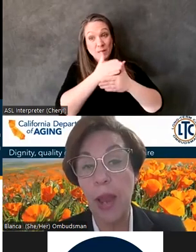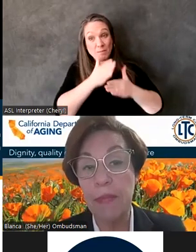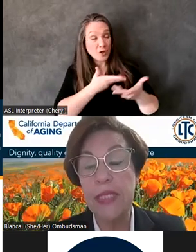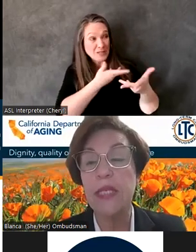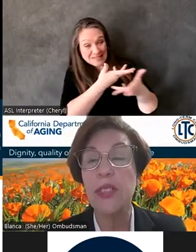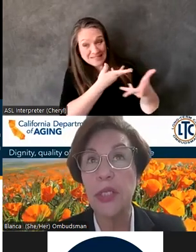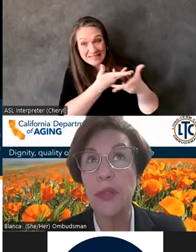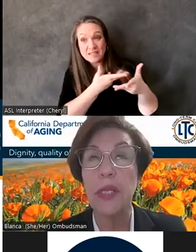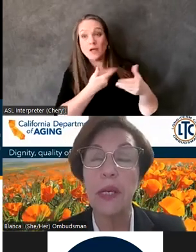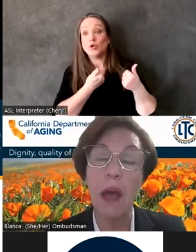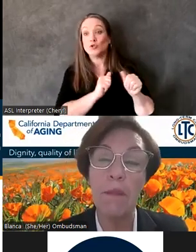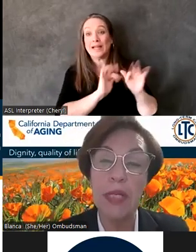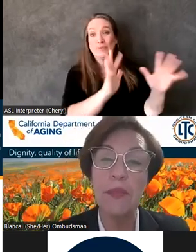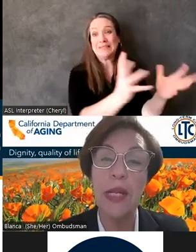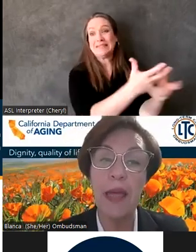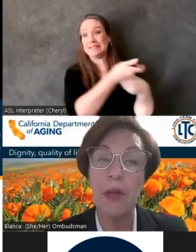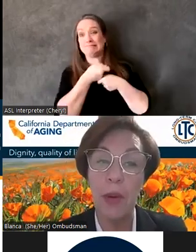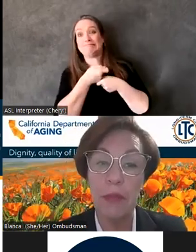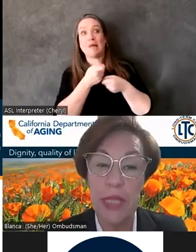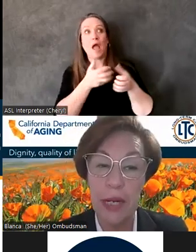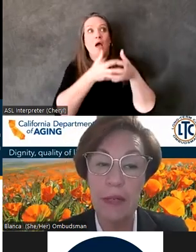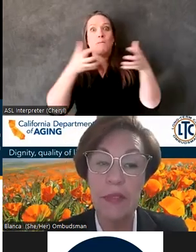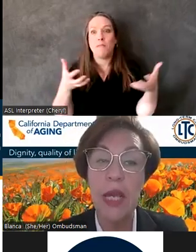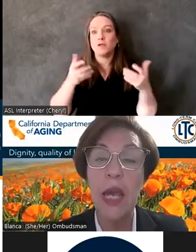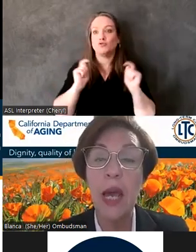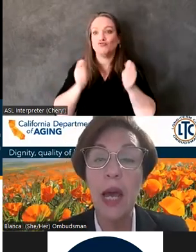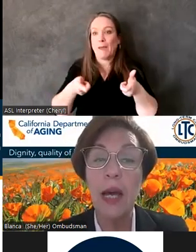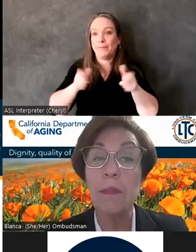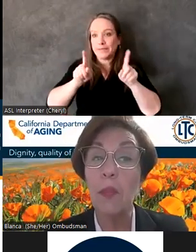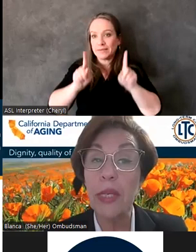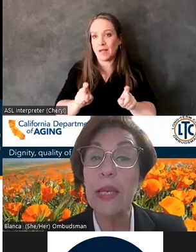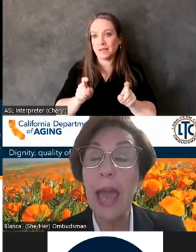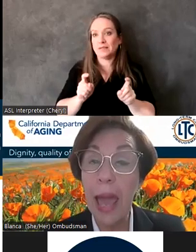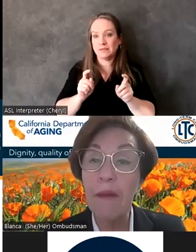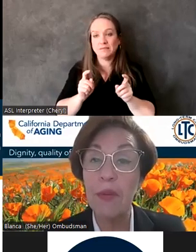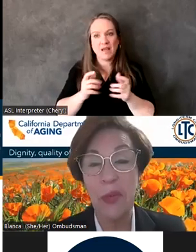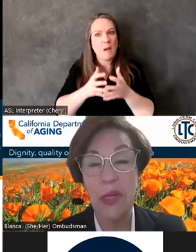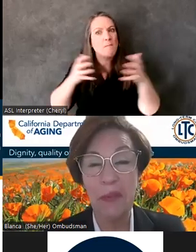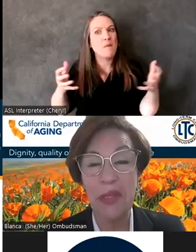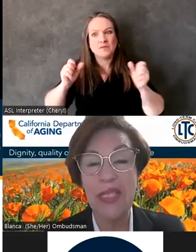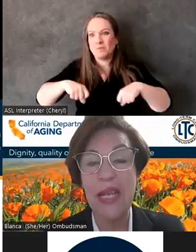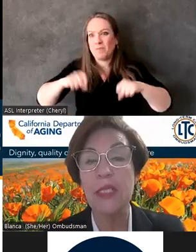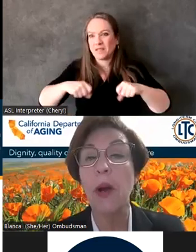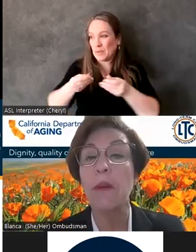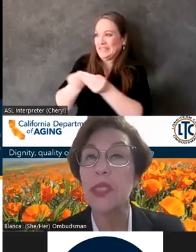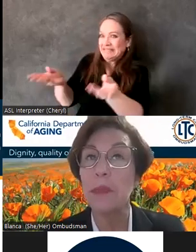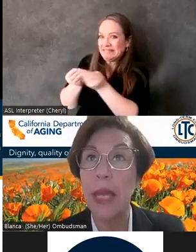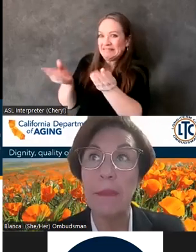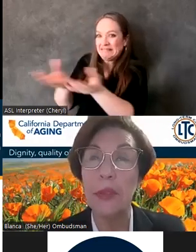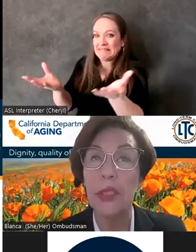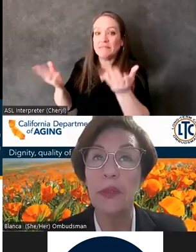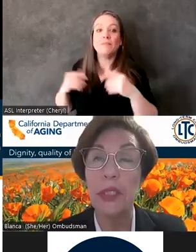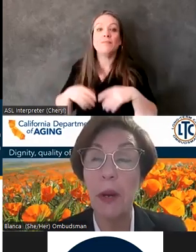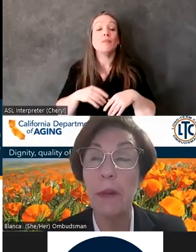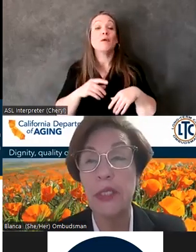the rapid tests, to the ombudsman and their representatives. But we have been working with the State Department to be